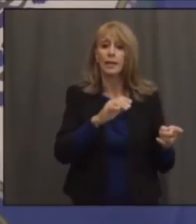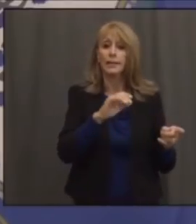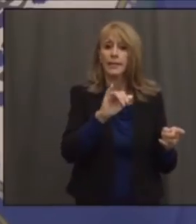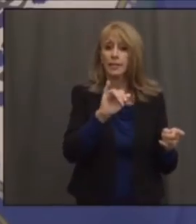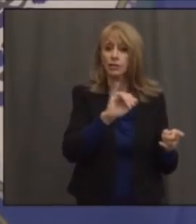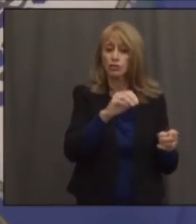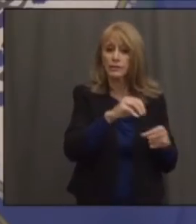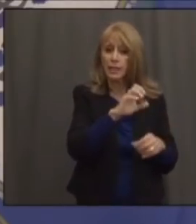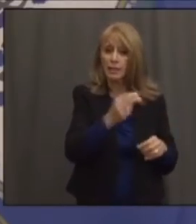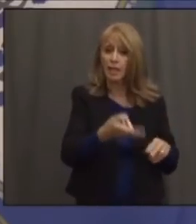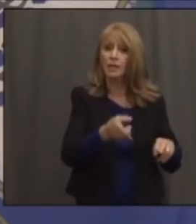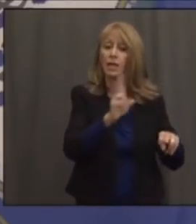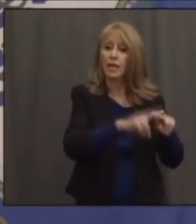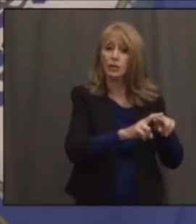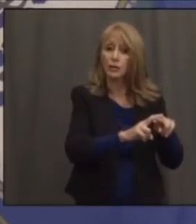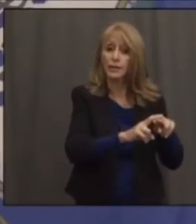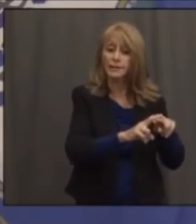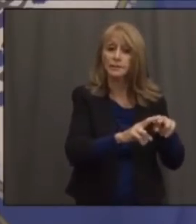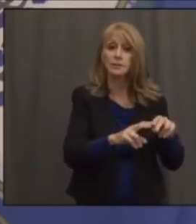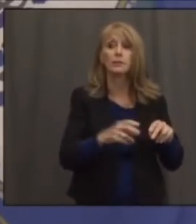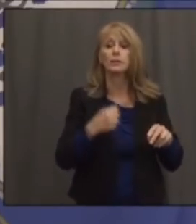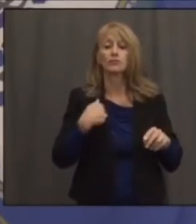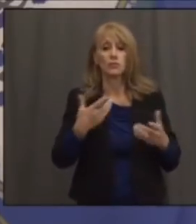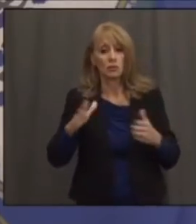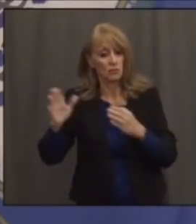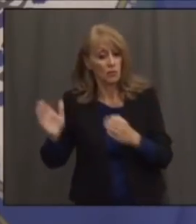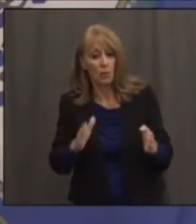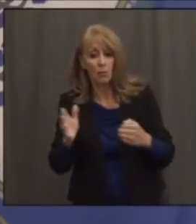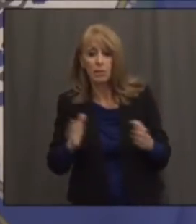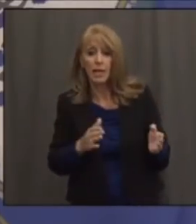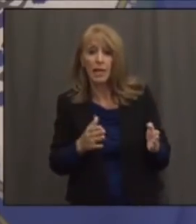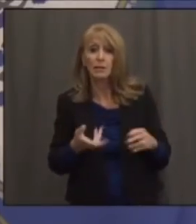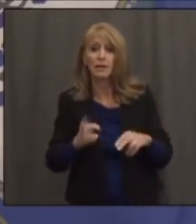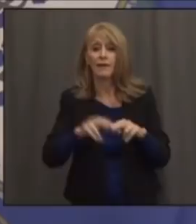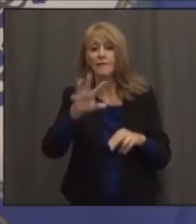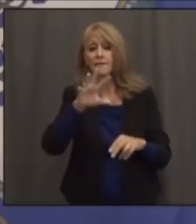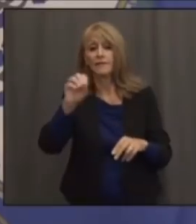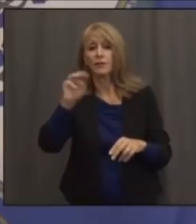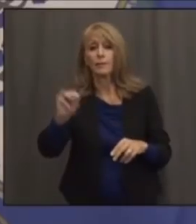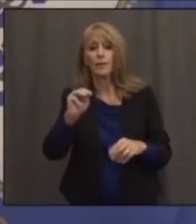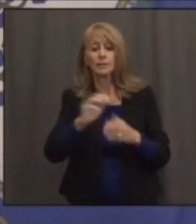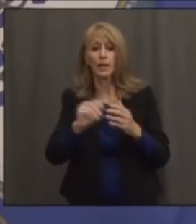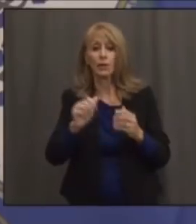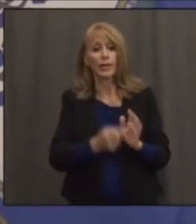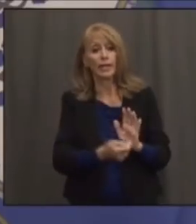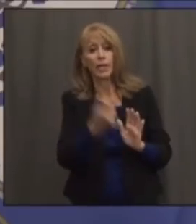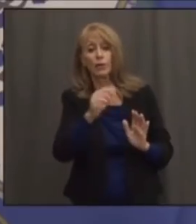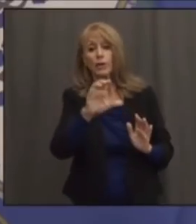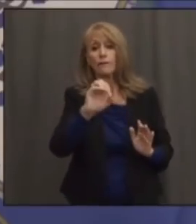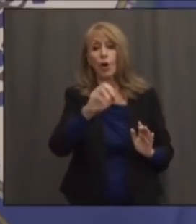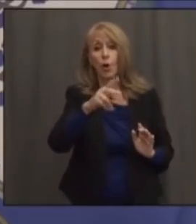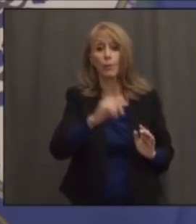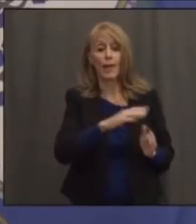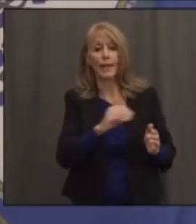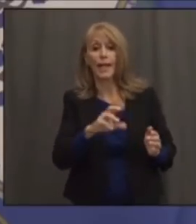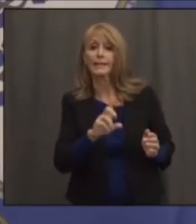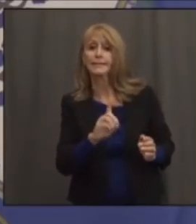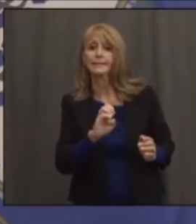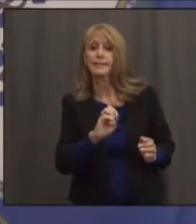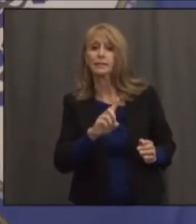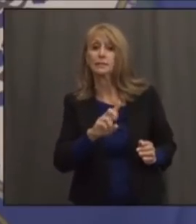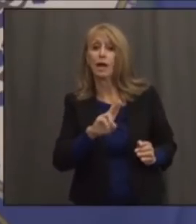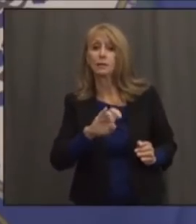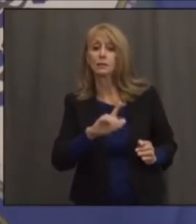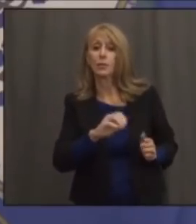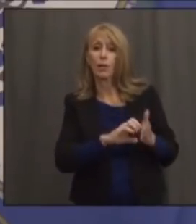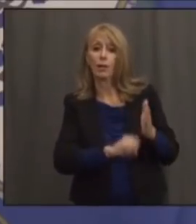We have a thought in there about how with an additional $50 million we can get rid of the co-pays and the deductibles for I